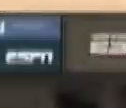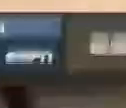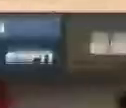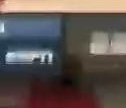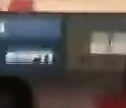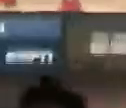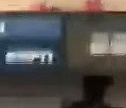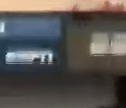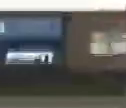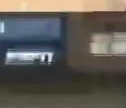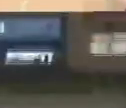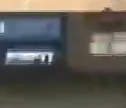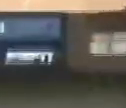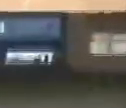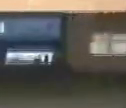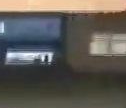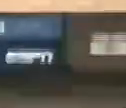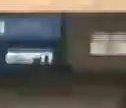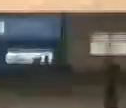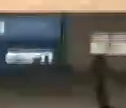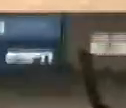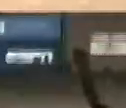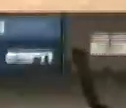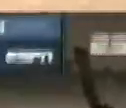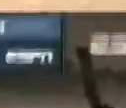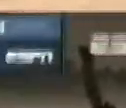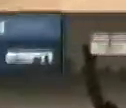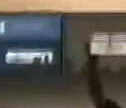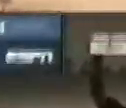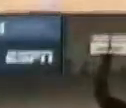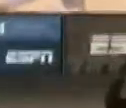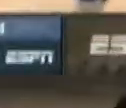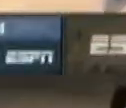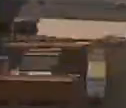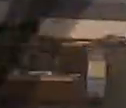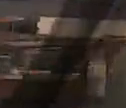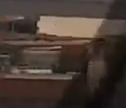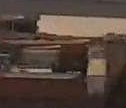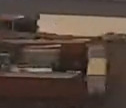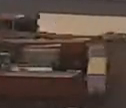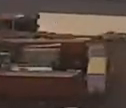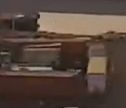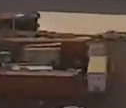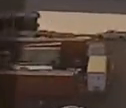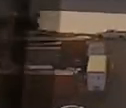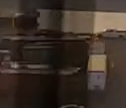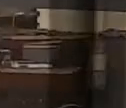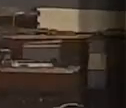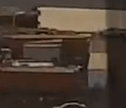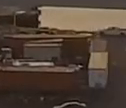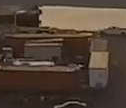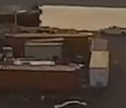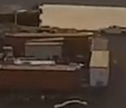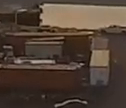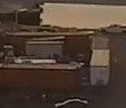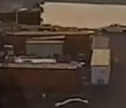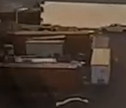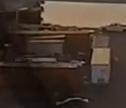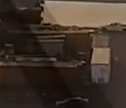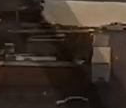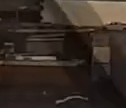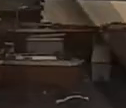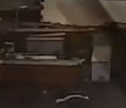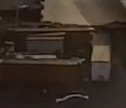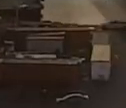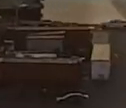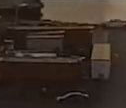And Jonquil Jones back in the WNBA semifinals. The Bahamas Tonight, the National Report, starts